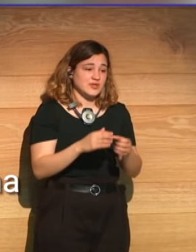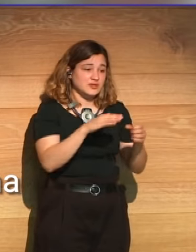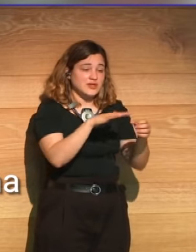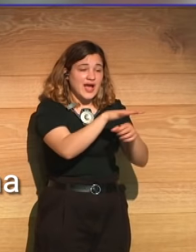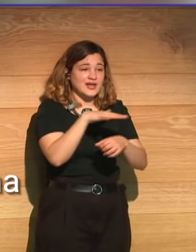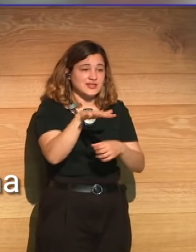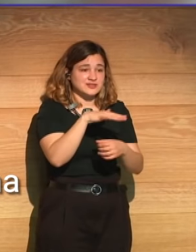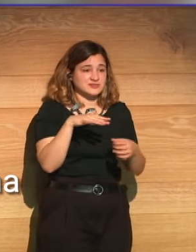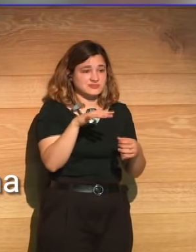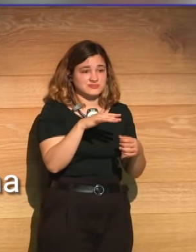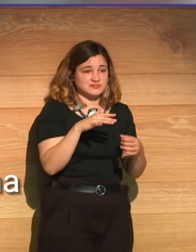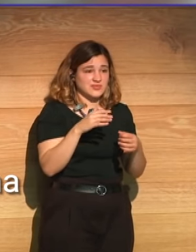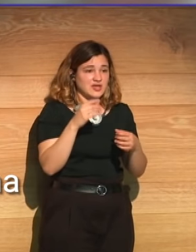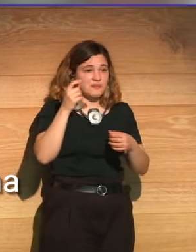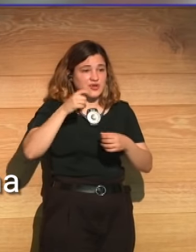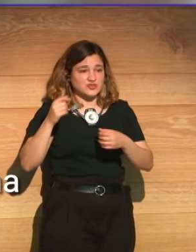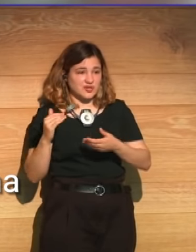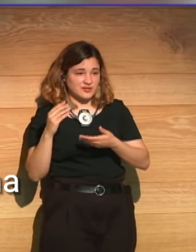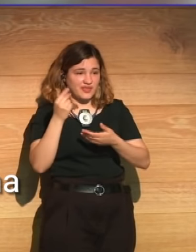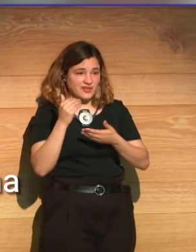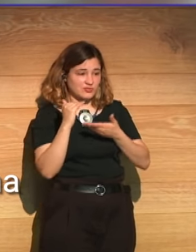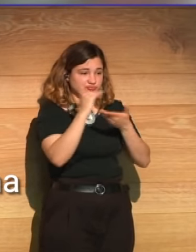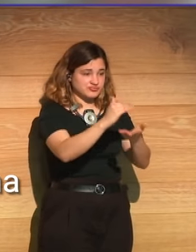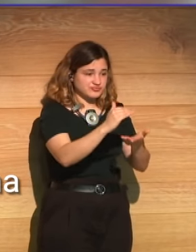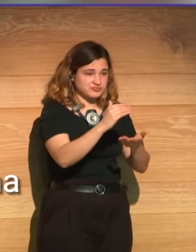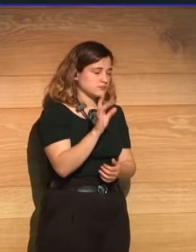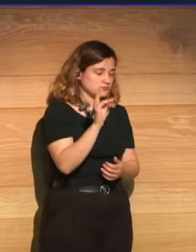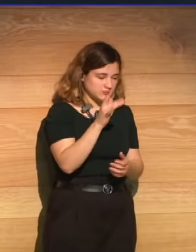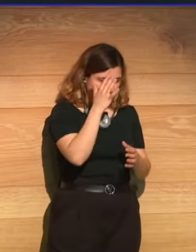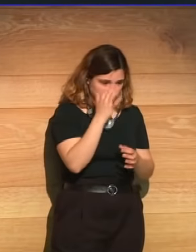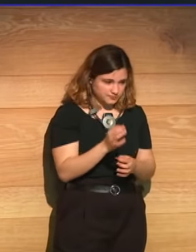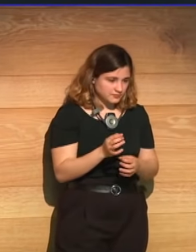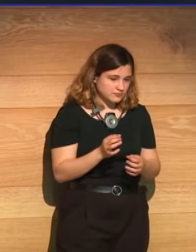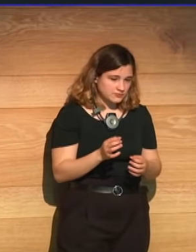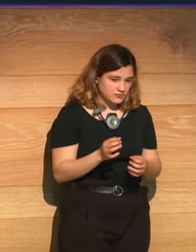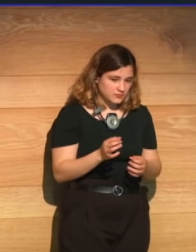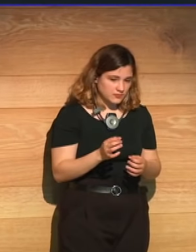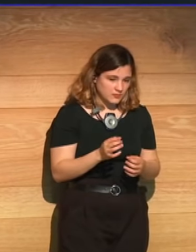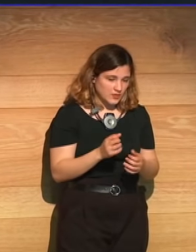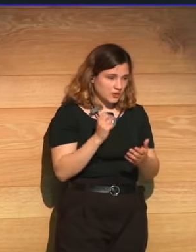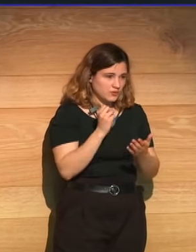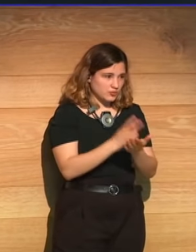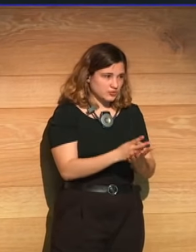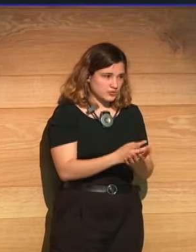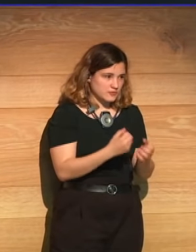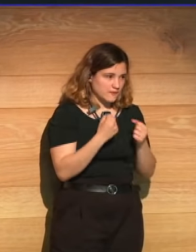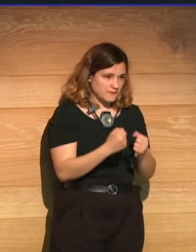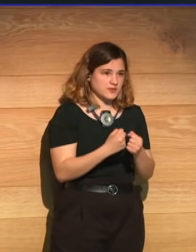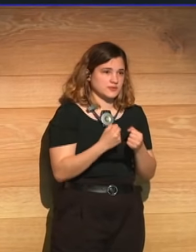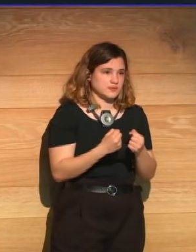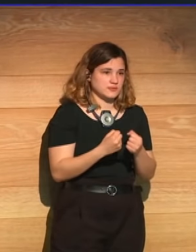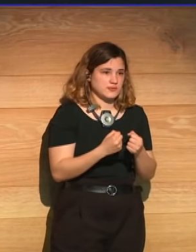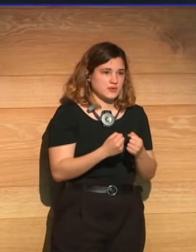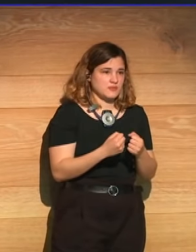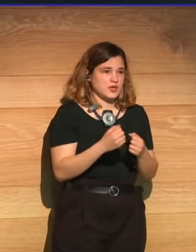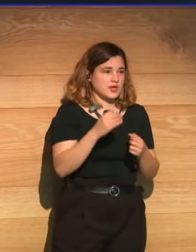the keys for unlocking effective use and really building up the quality of education. Hay una apuesta muy fuerte para garantizar no solo